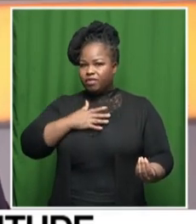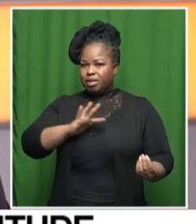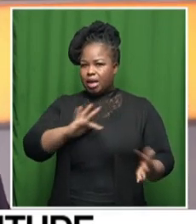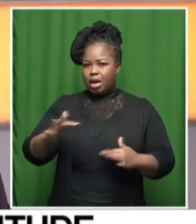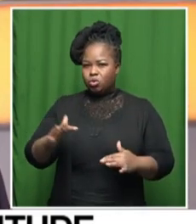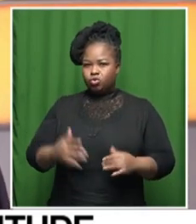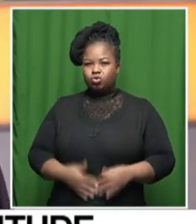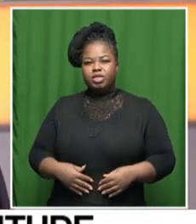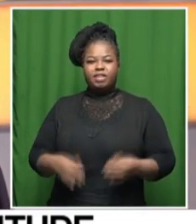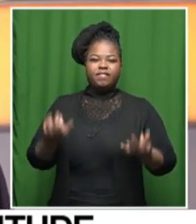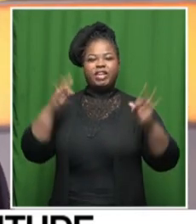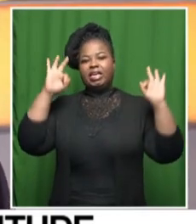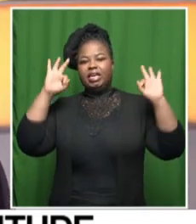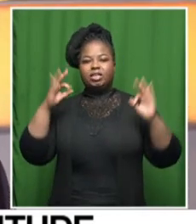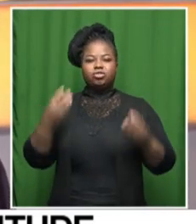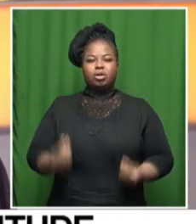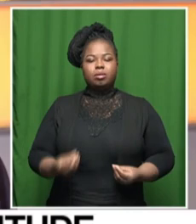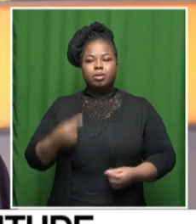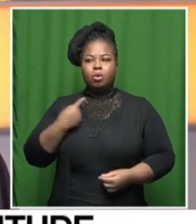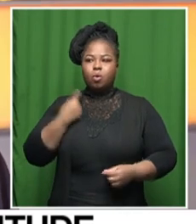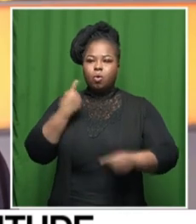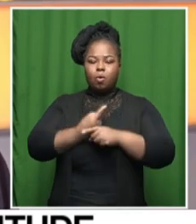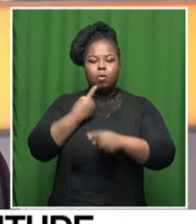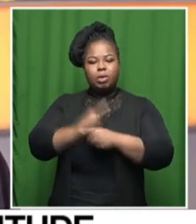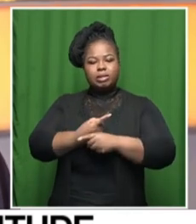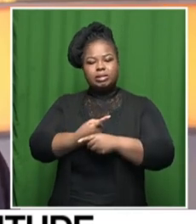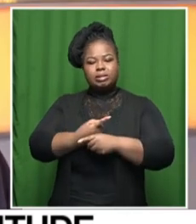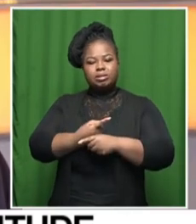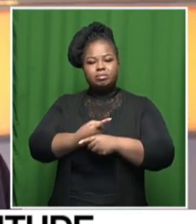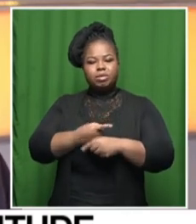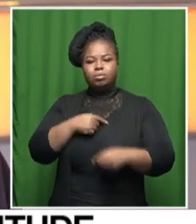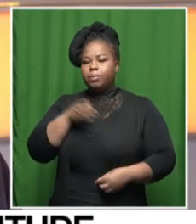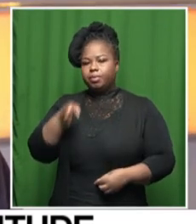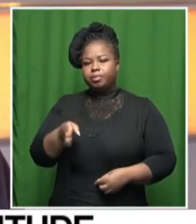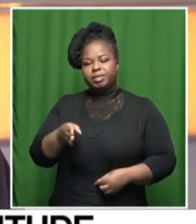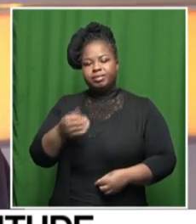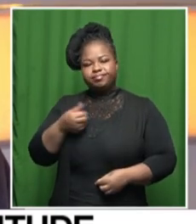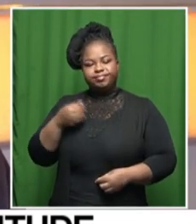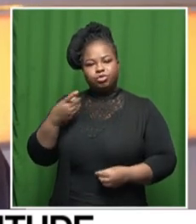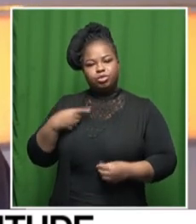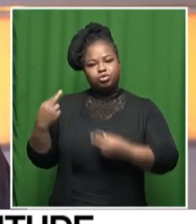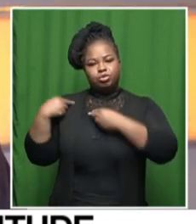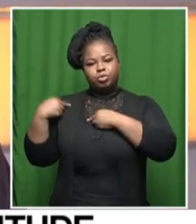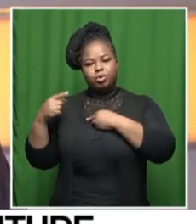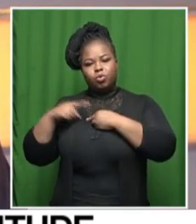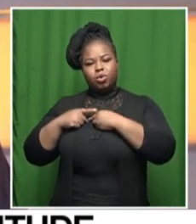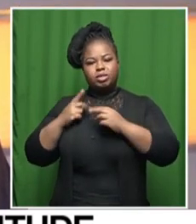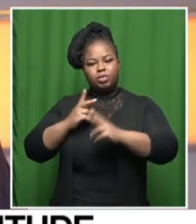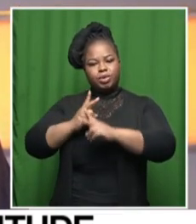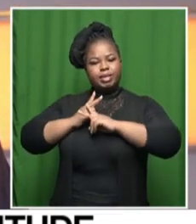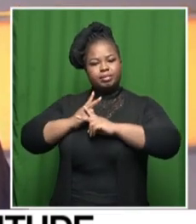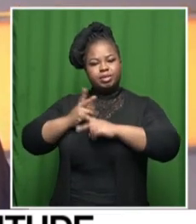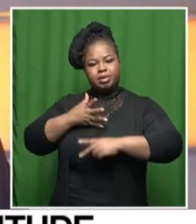a carefree child because I've always been had to be responsible. Since I was kept in my